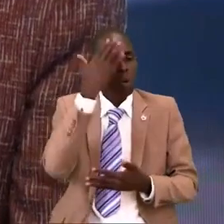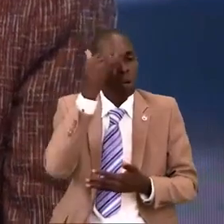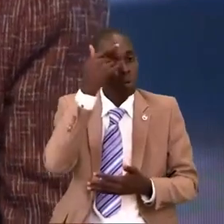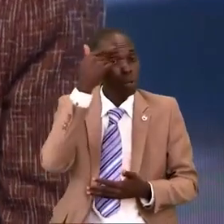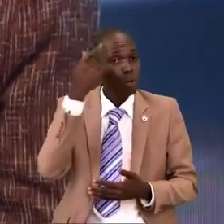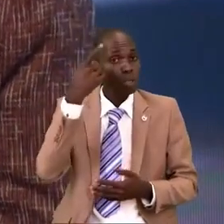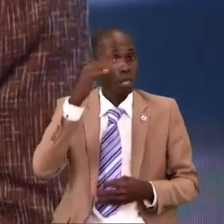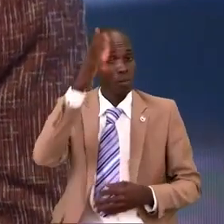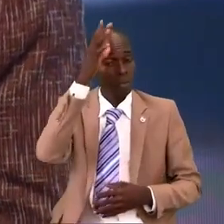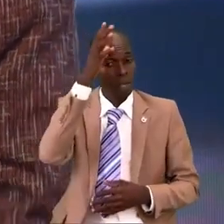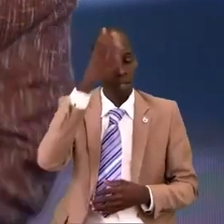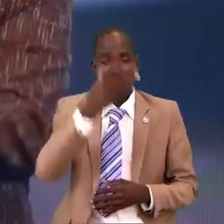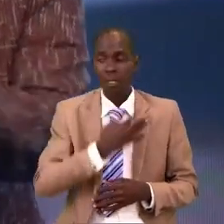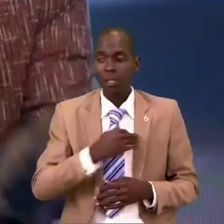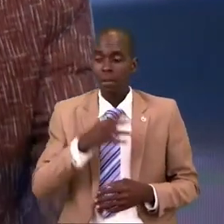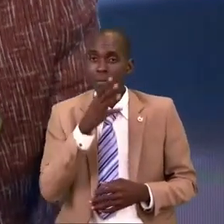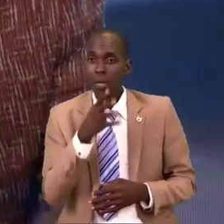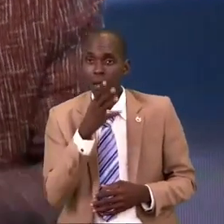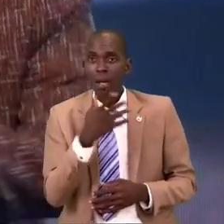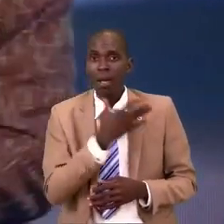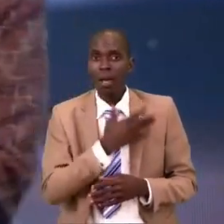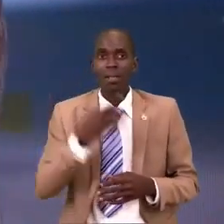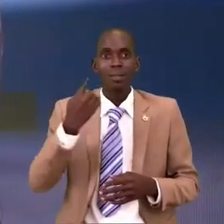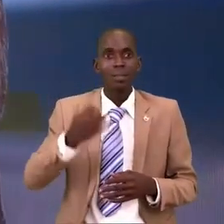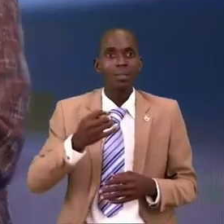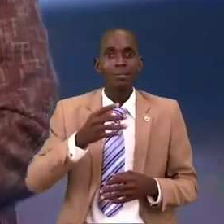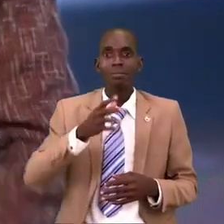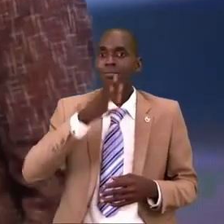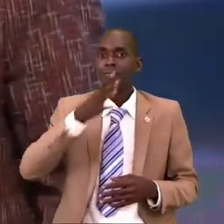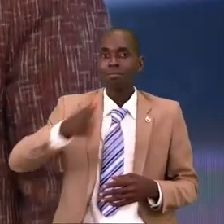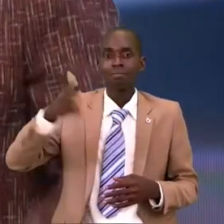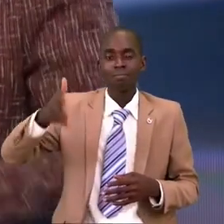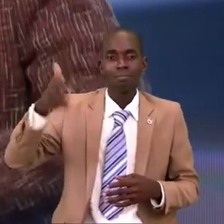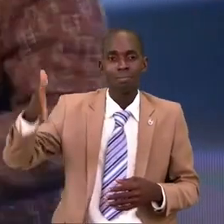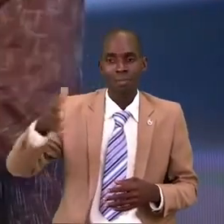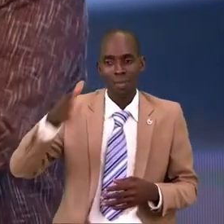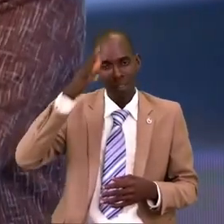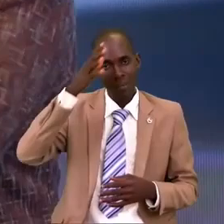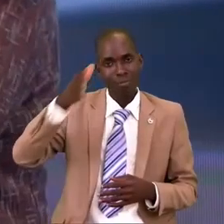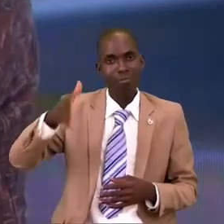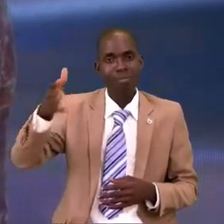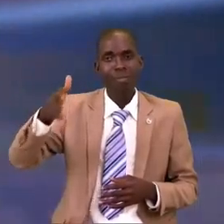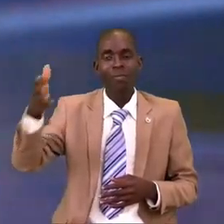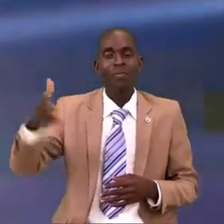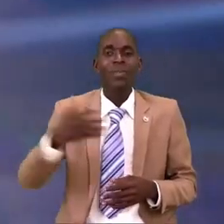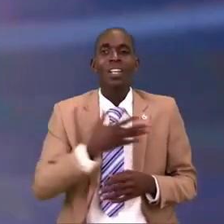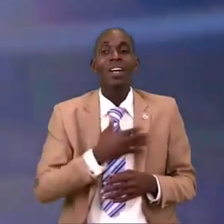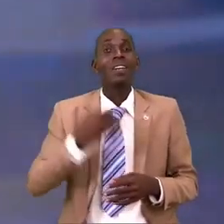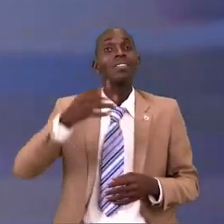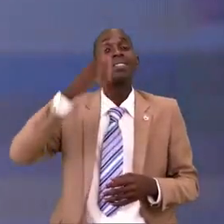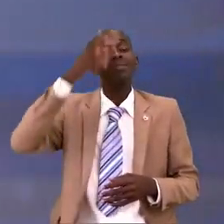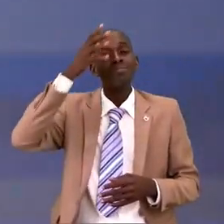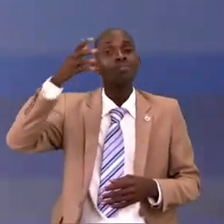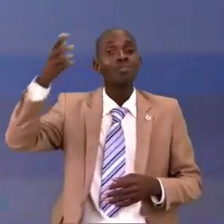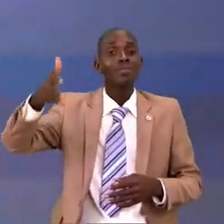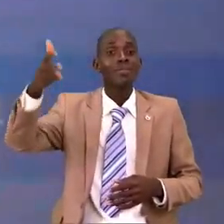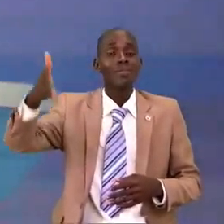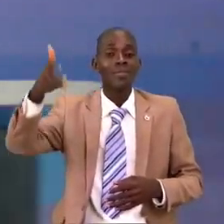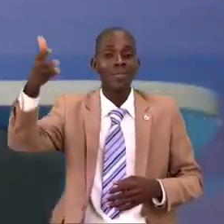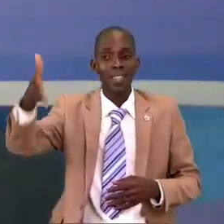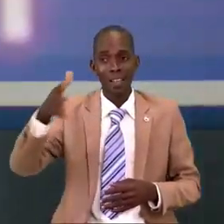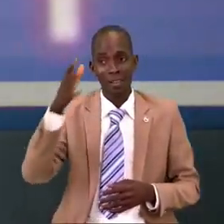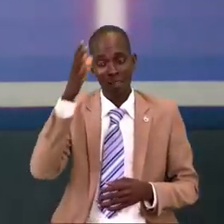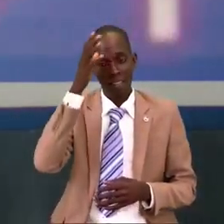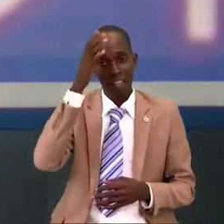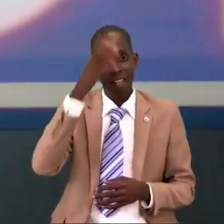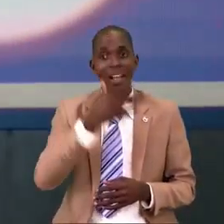great great grandfather, and Adam and Eve. When you go down the line, it says the unclean